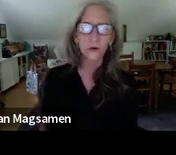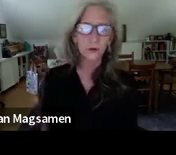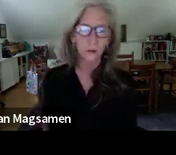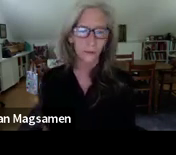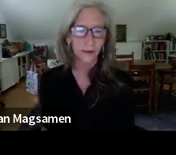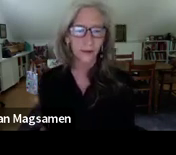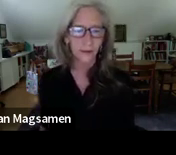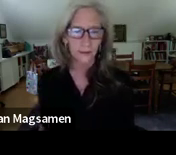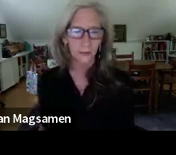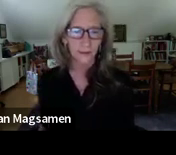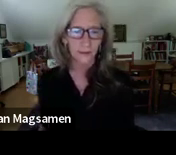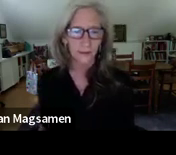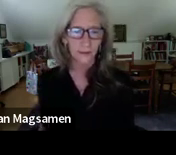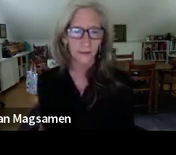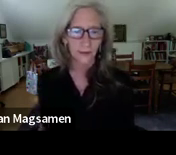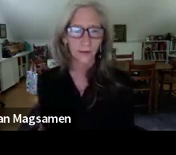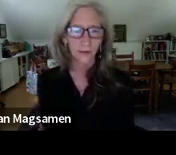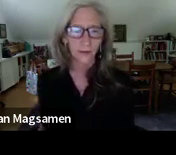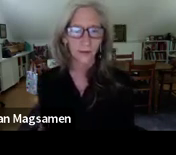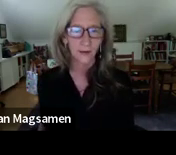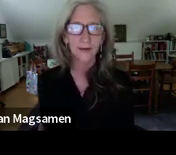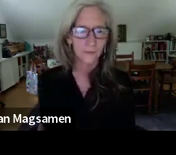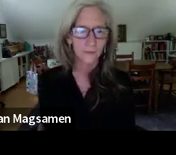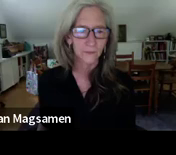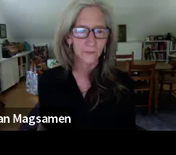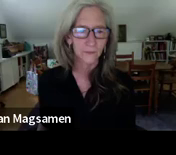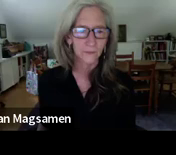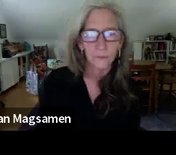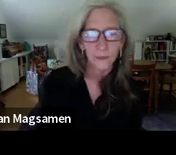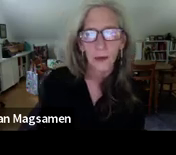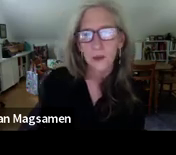requires extraordinary mechanisms. Next slide.